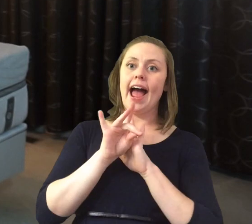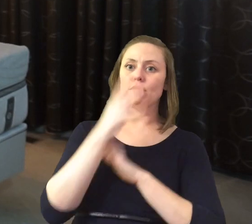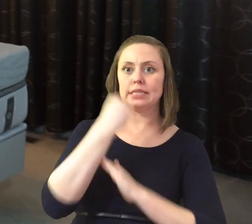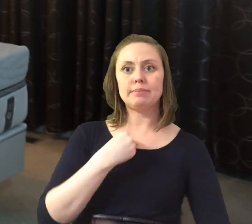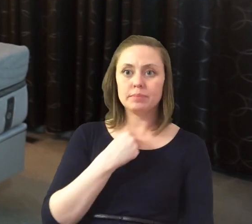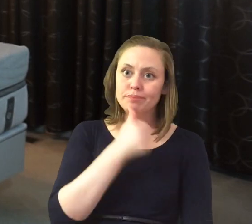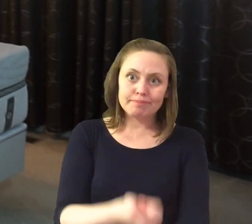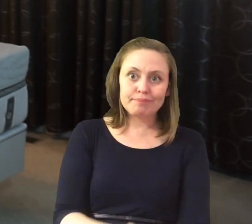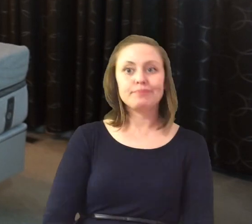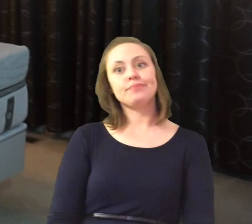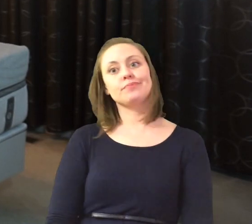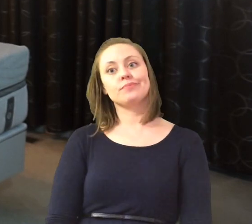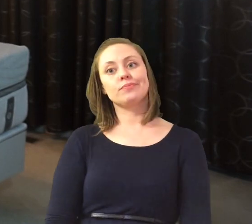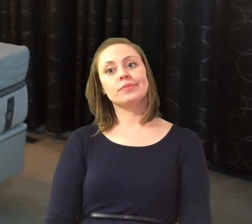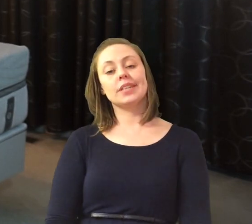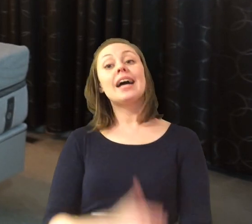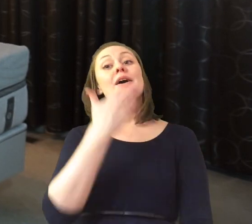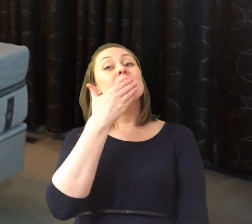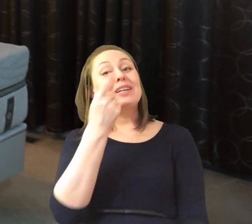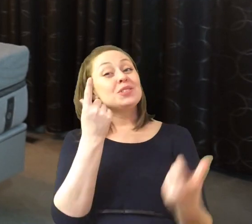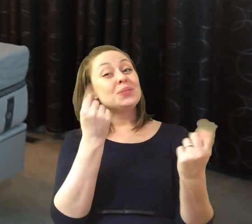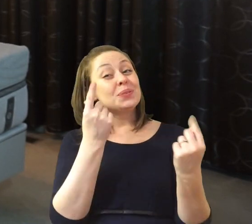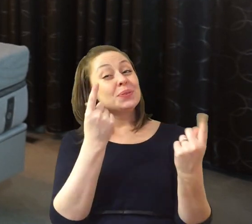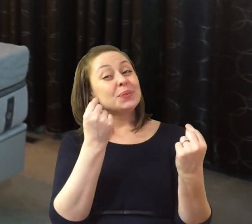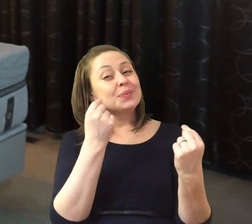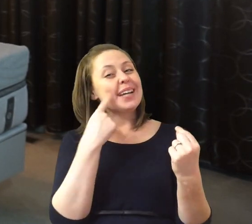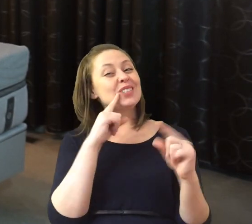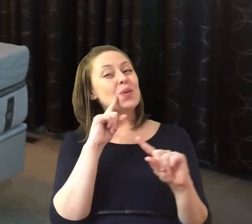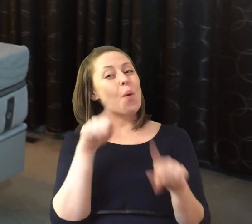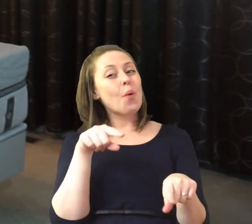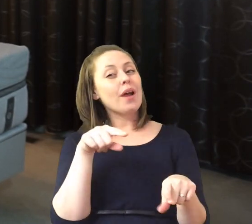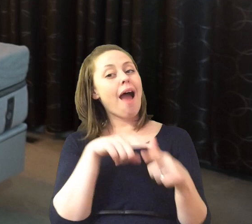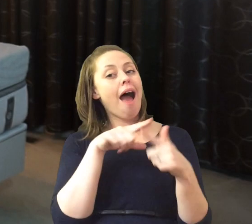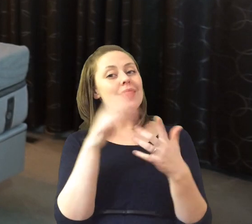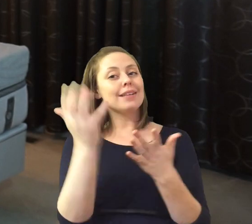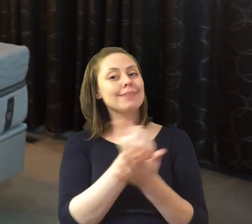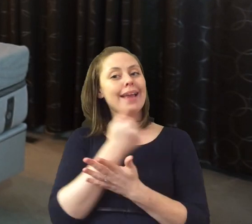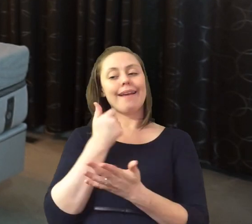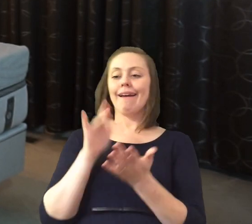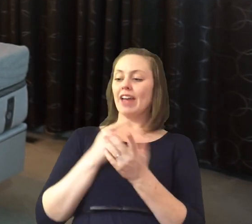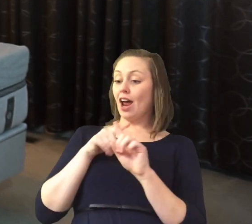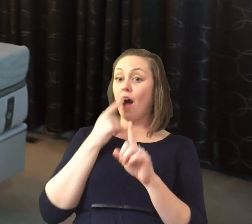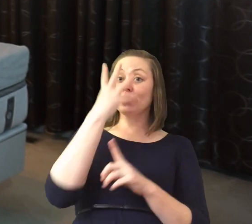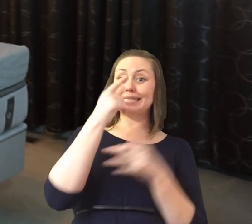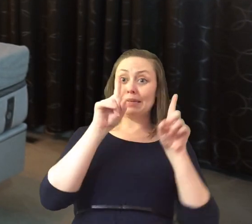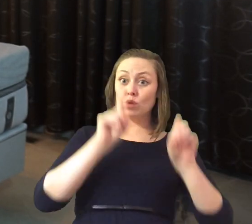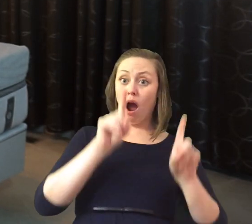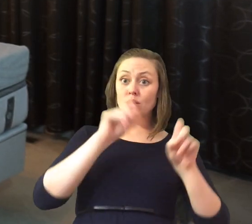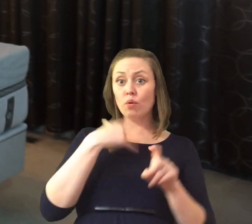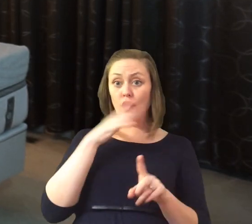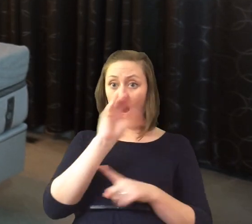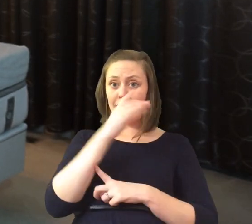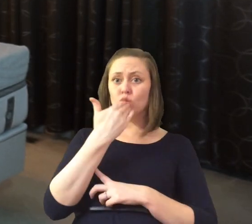sleep session. So the best thing to do is to just order it and then take advantage of sleep trials. So if a company has like a